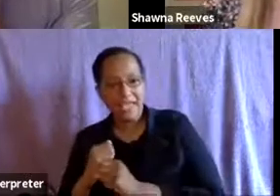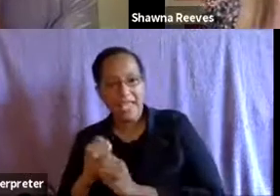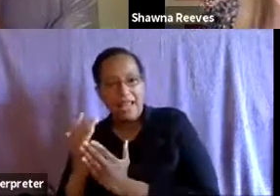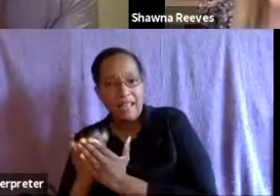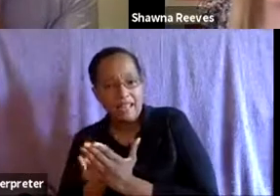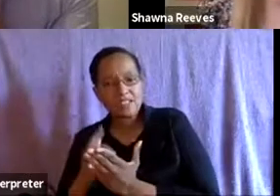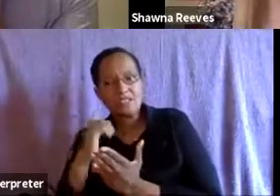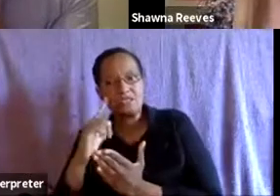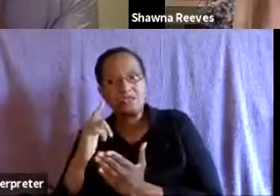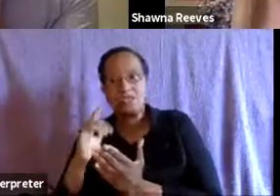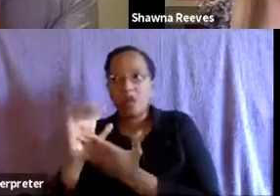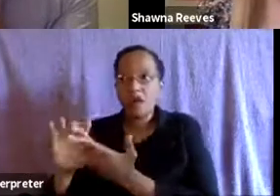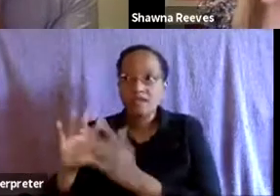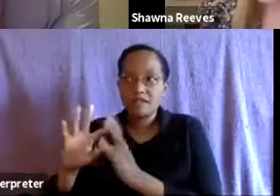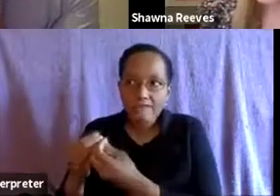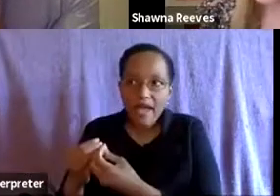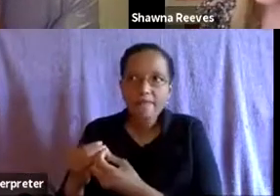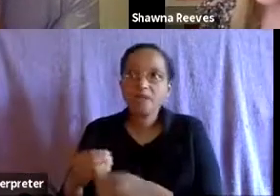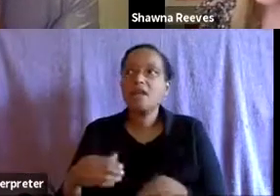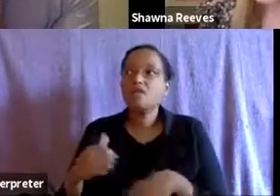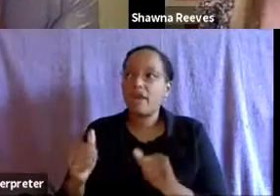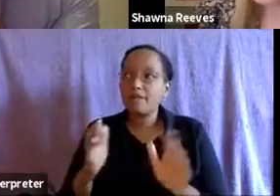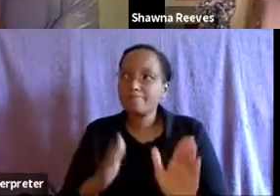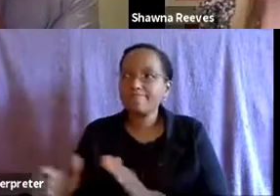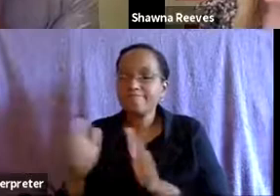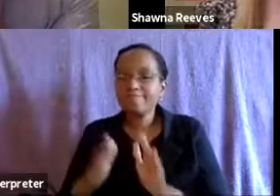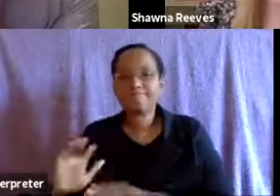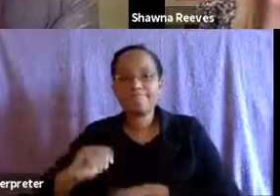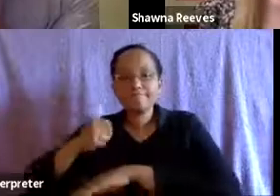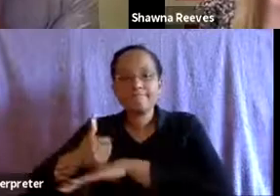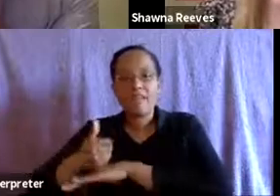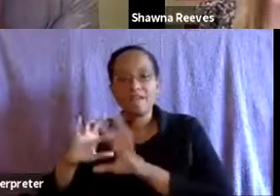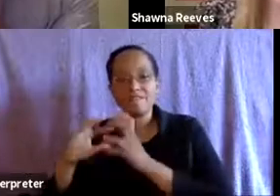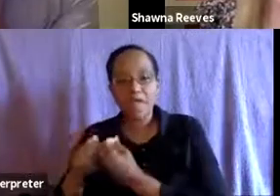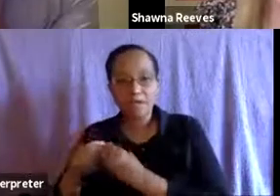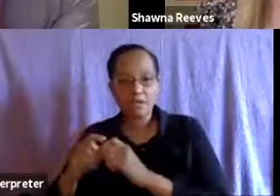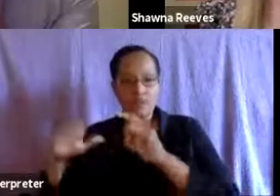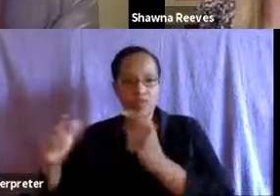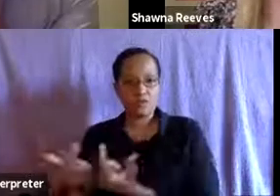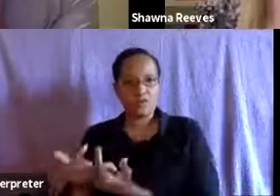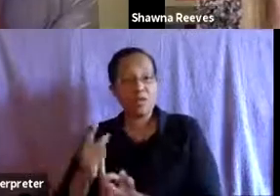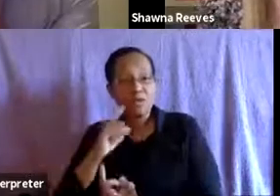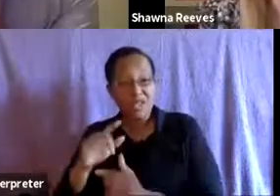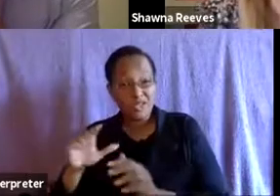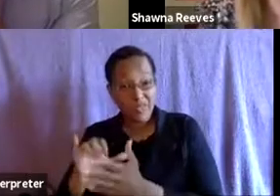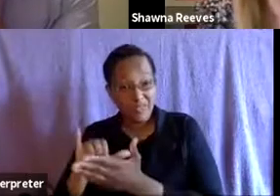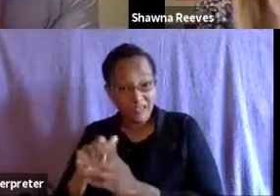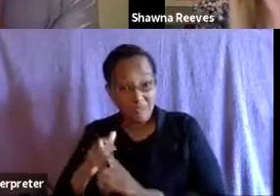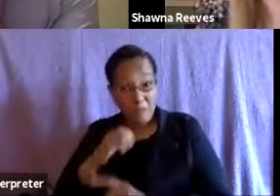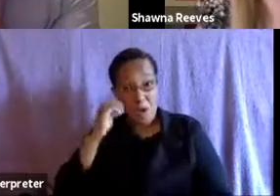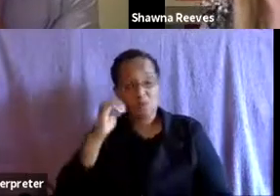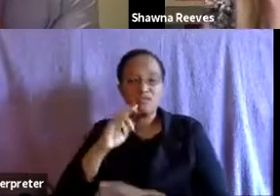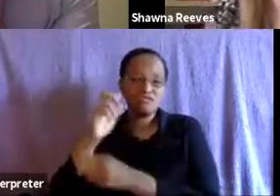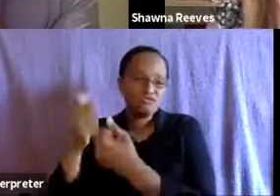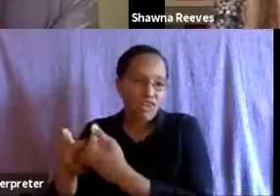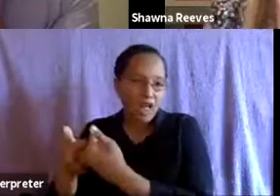to share with the program the contact lists. We can get the name of a contact list if we are actually working on an abuse